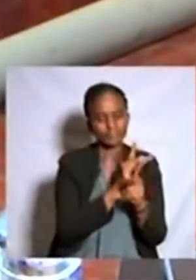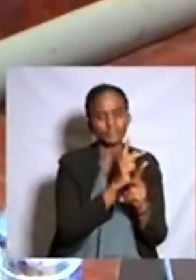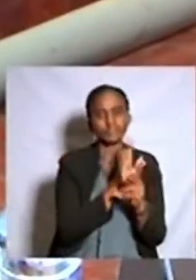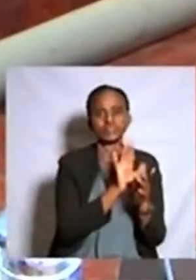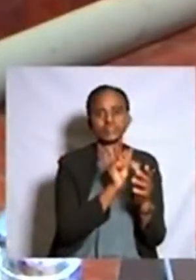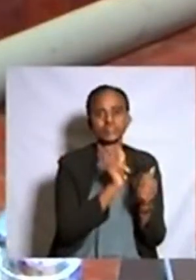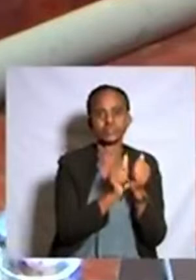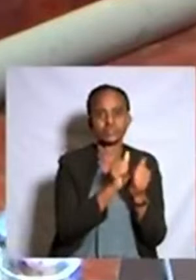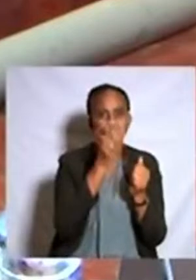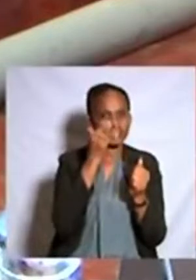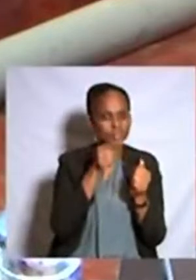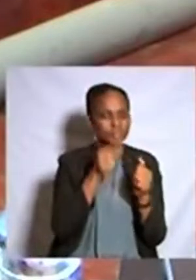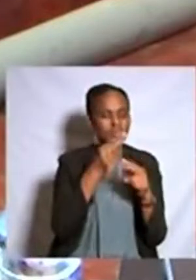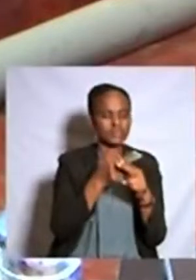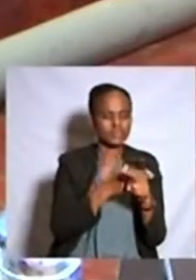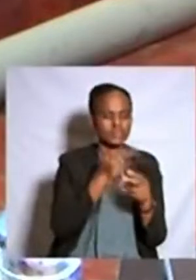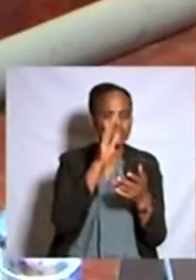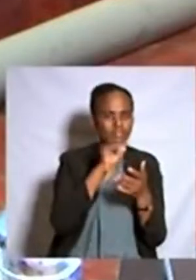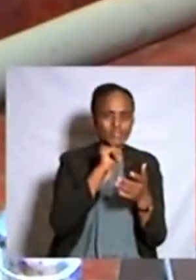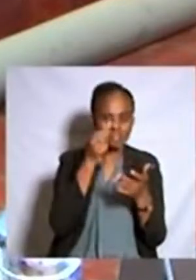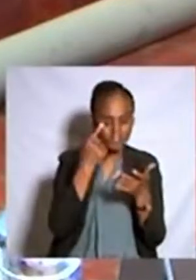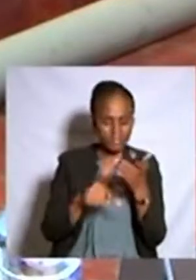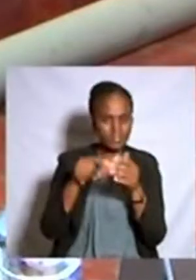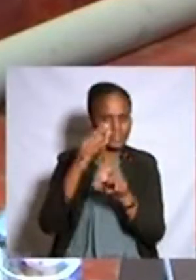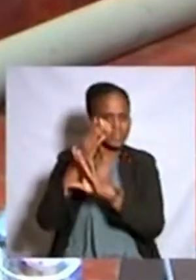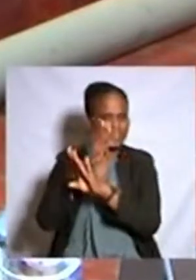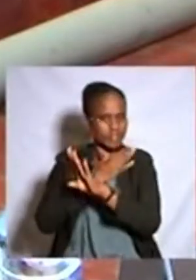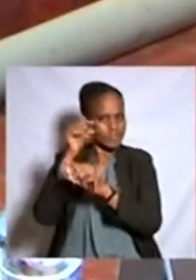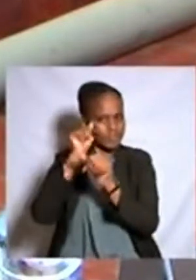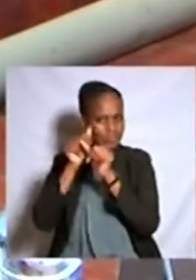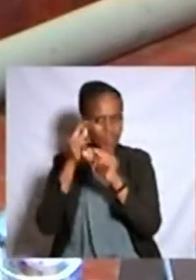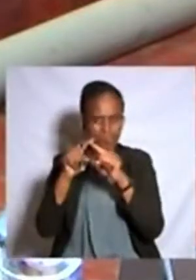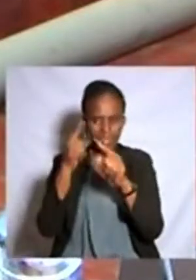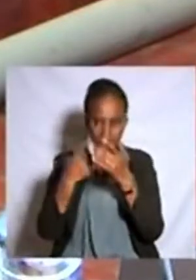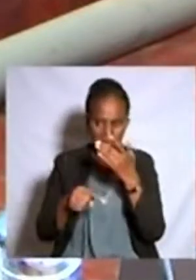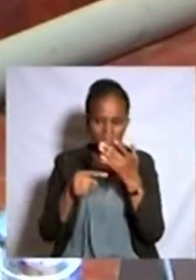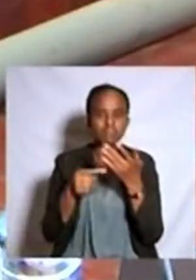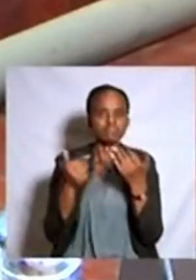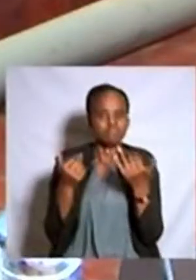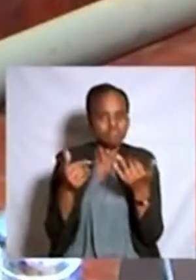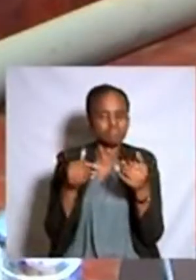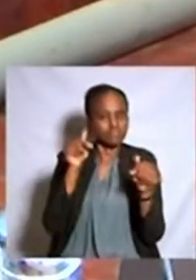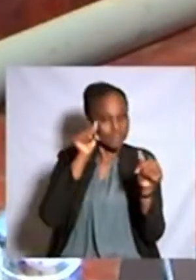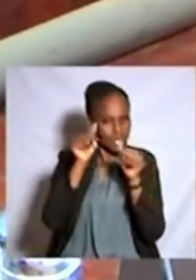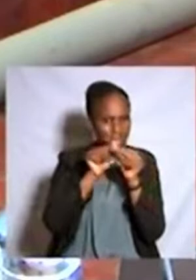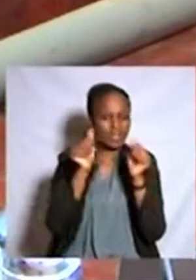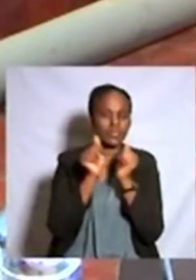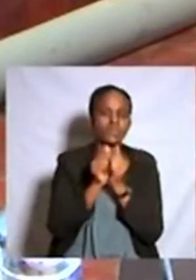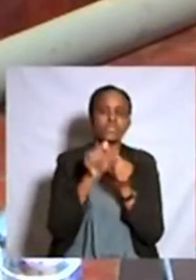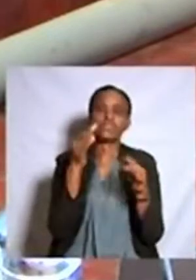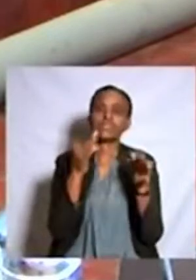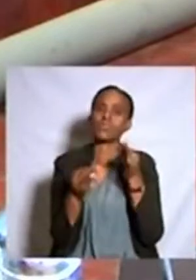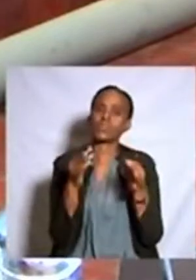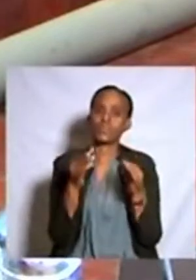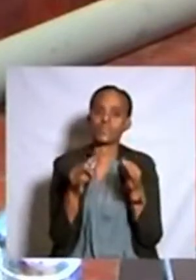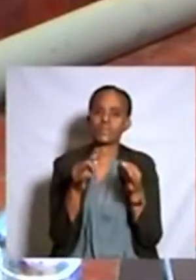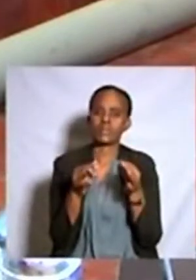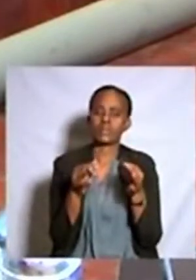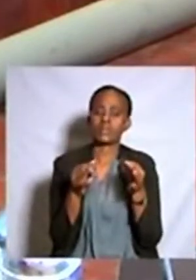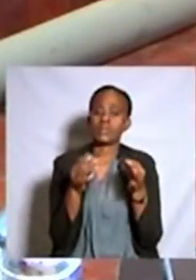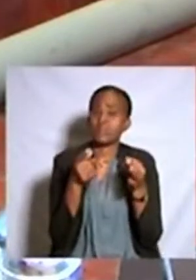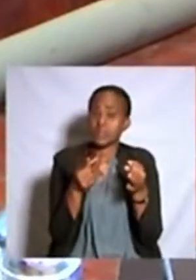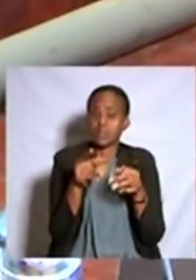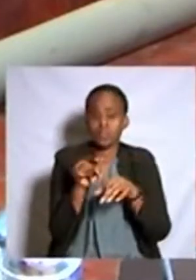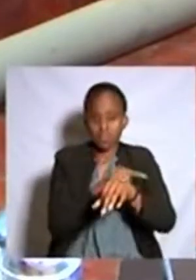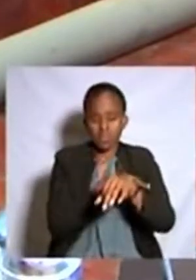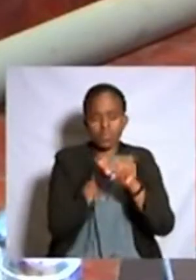paying monthly reduced amounts, not what was agreed initially, but what has been consented with the courts of law. So it may take